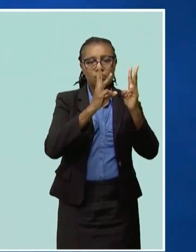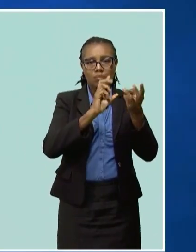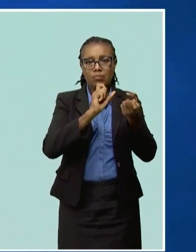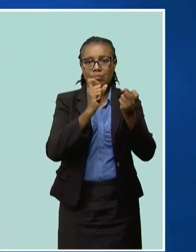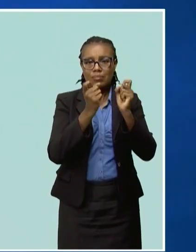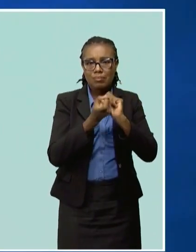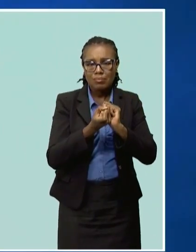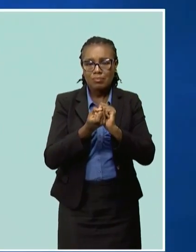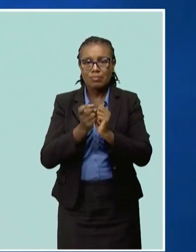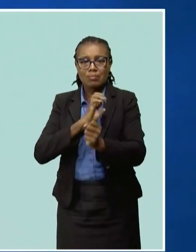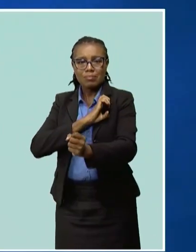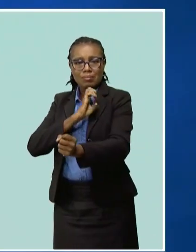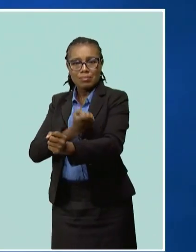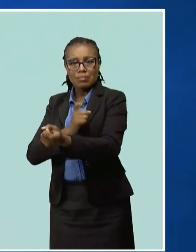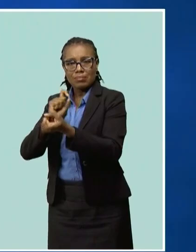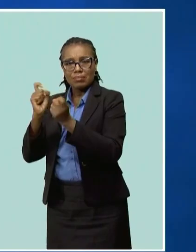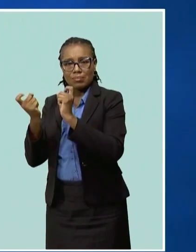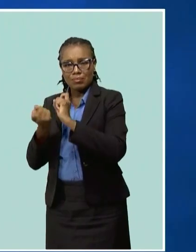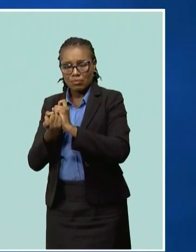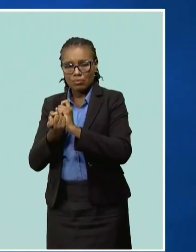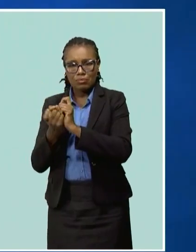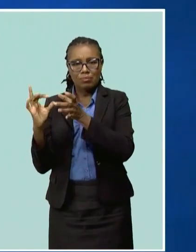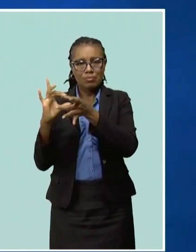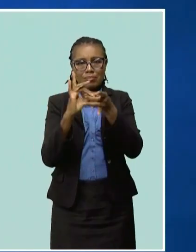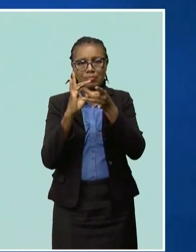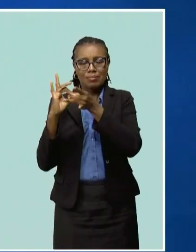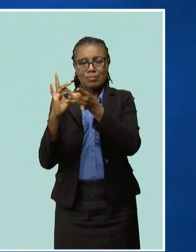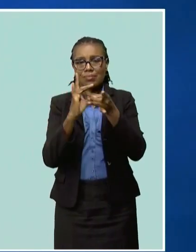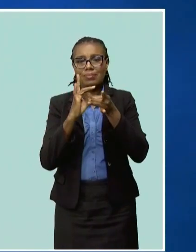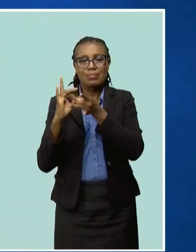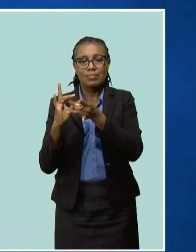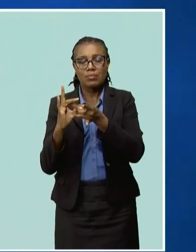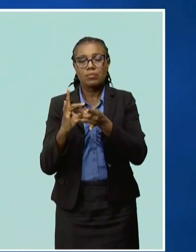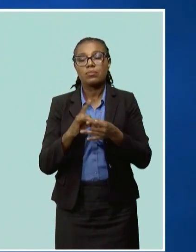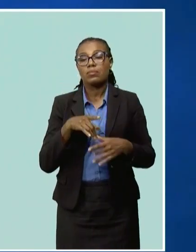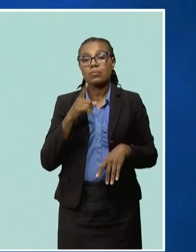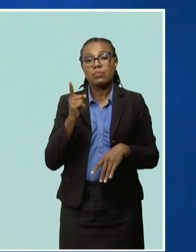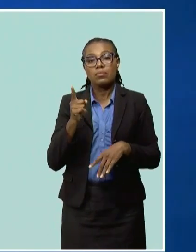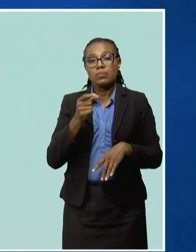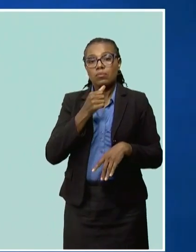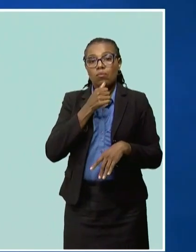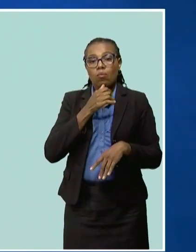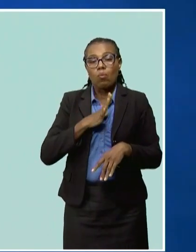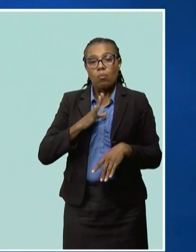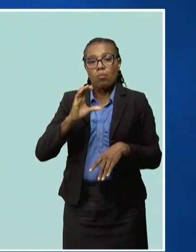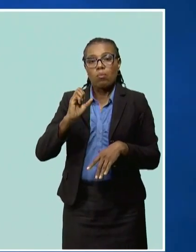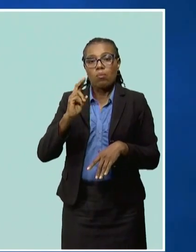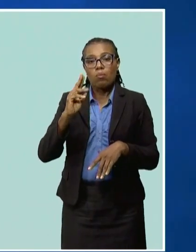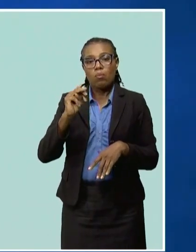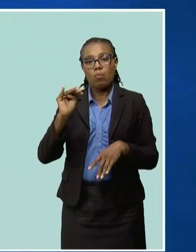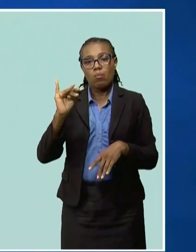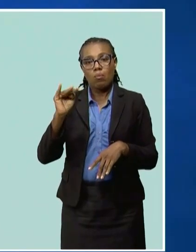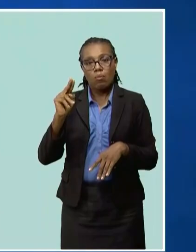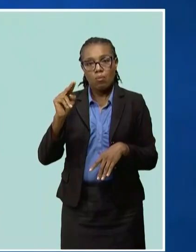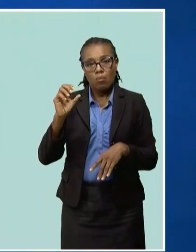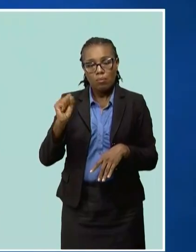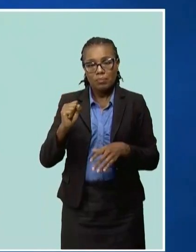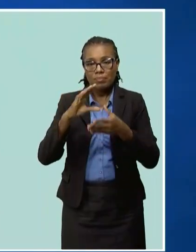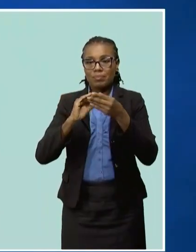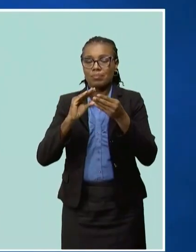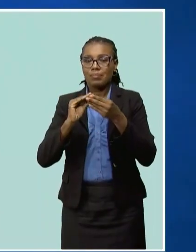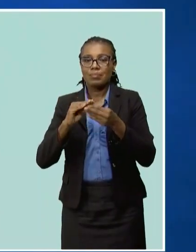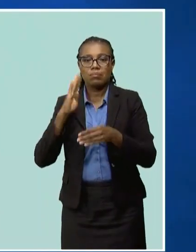and energy transitioning. Minister of Business and Energy, Senator Lisa Cummins, says Barbados is continuing to work to upgrade